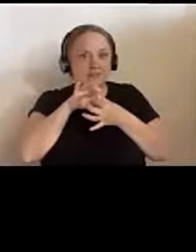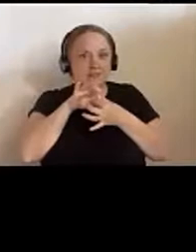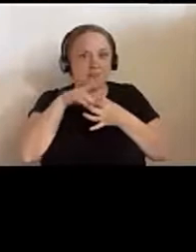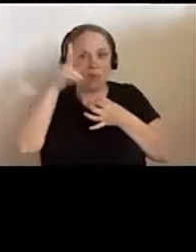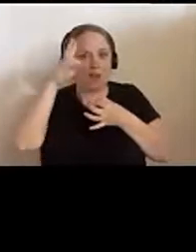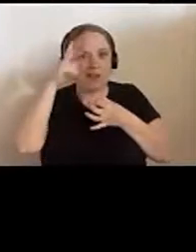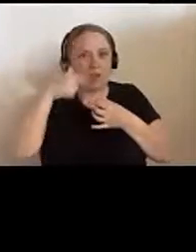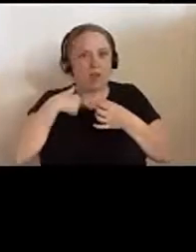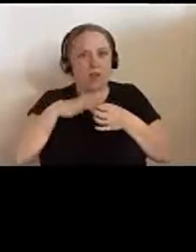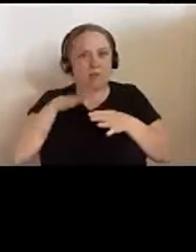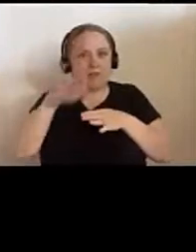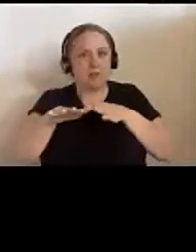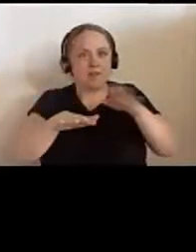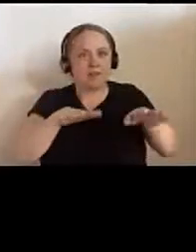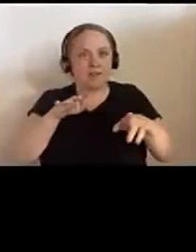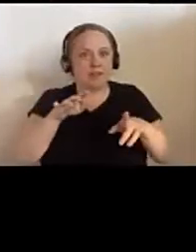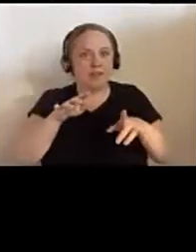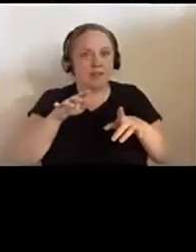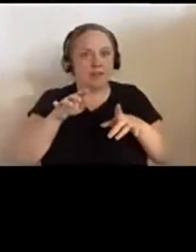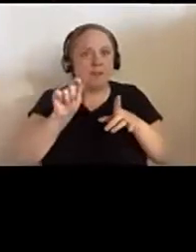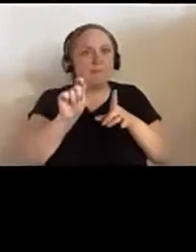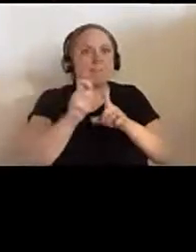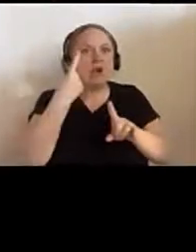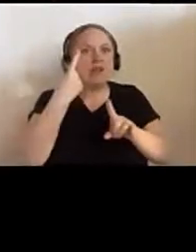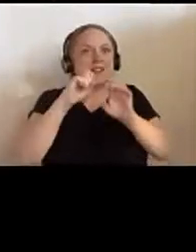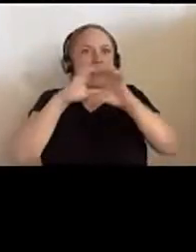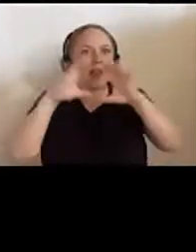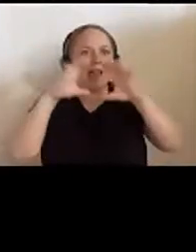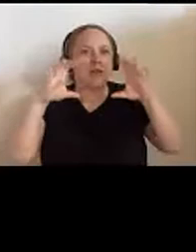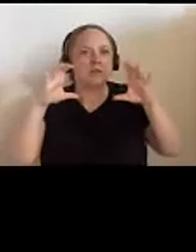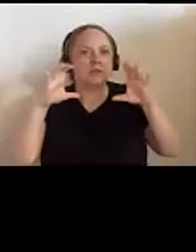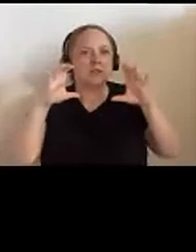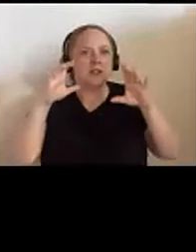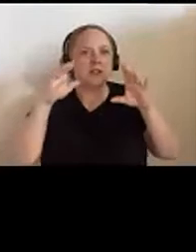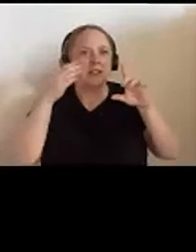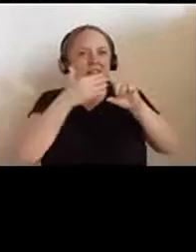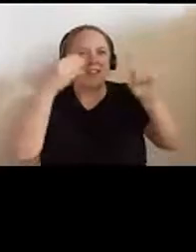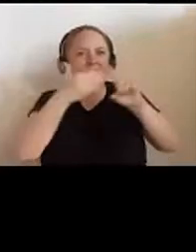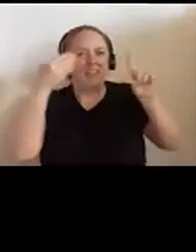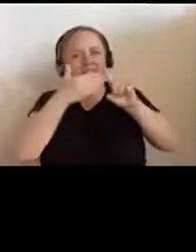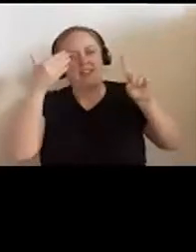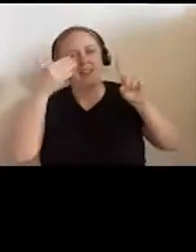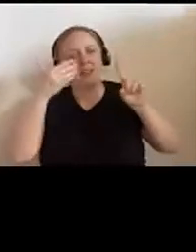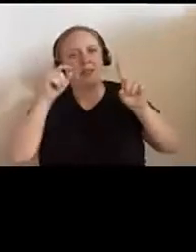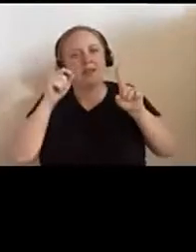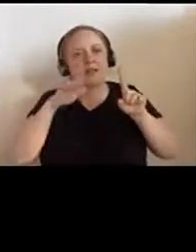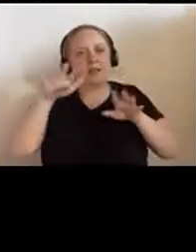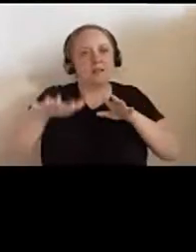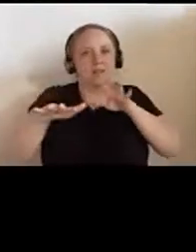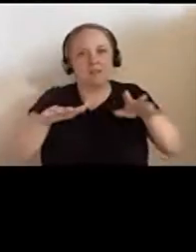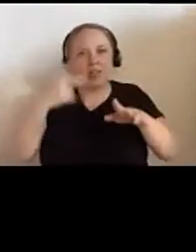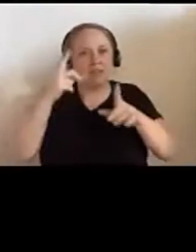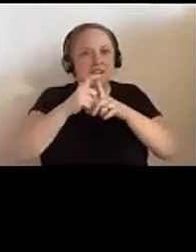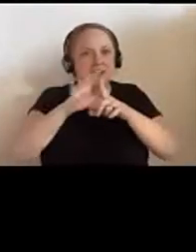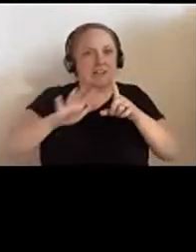which is a point cloud of all the different points I've occupied in 3D space. And as a result, we're able to trace